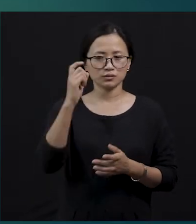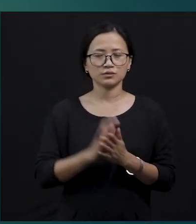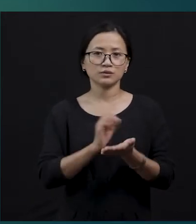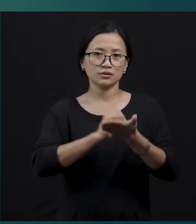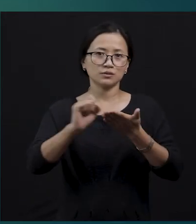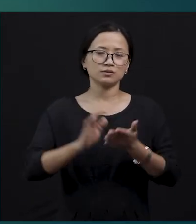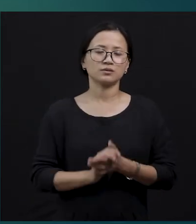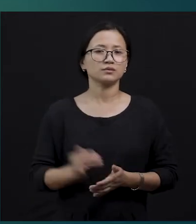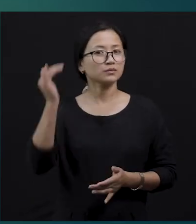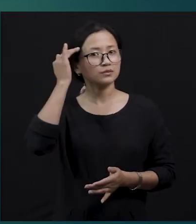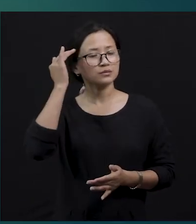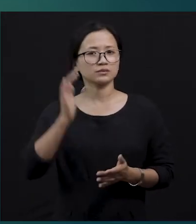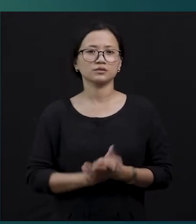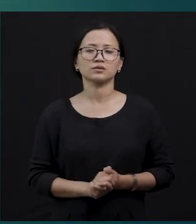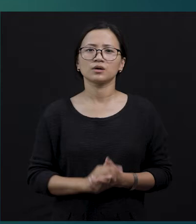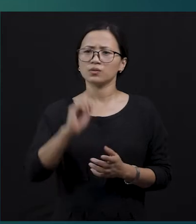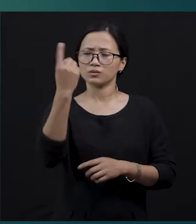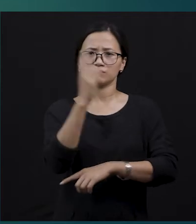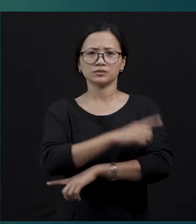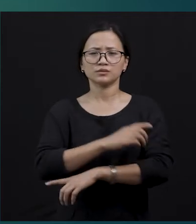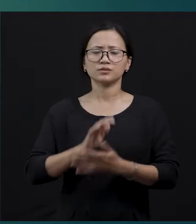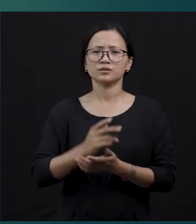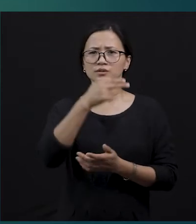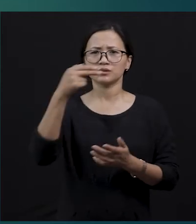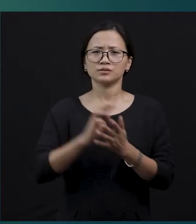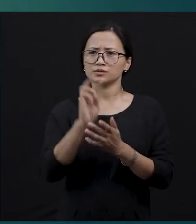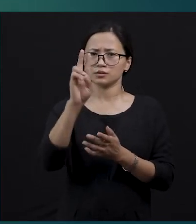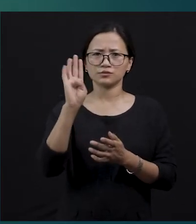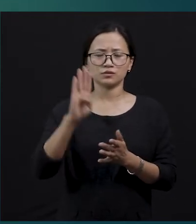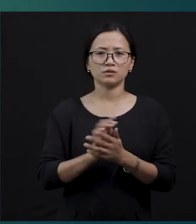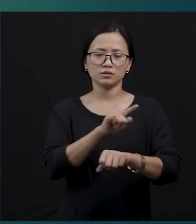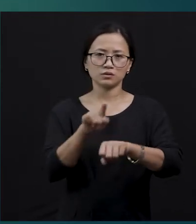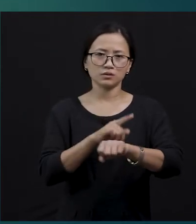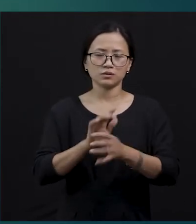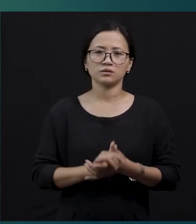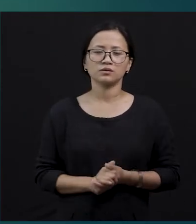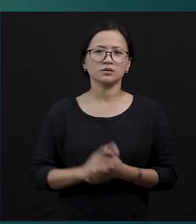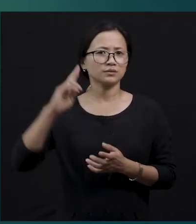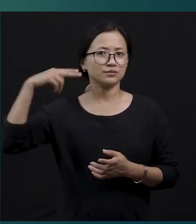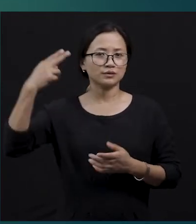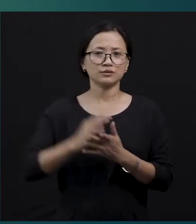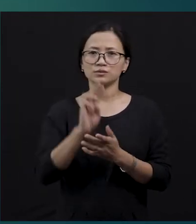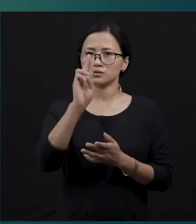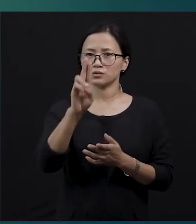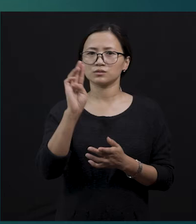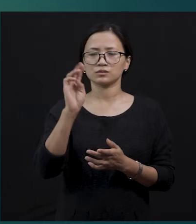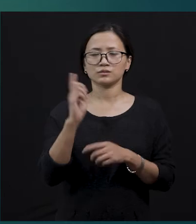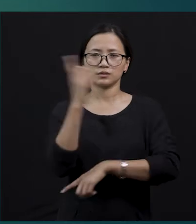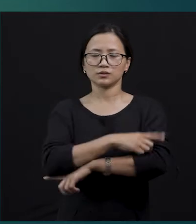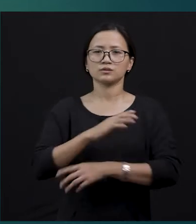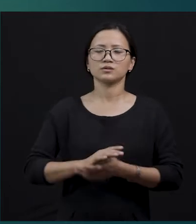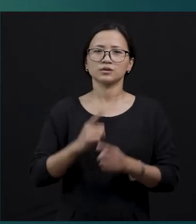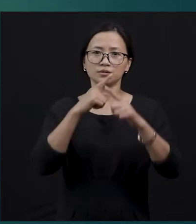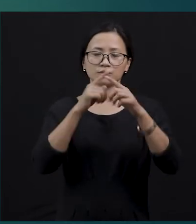write here, since we know that one day equal to 24 hours. Therefore, 2 days equal to, you